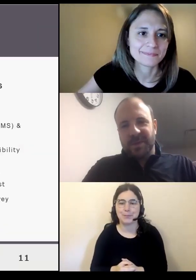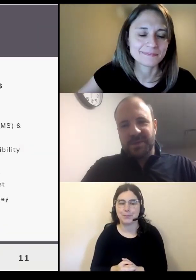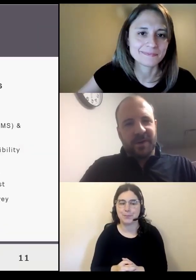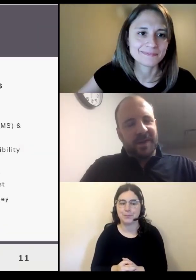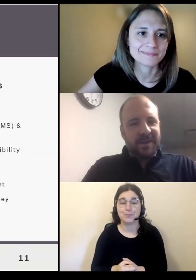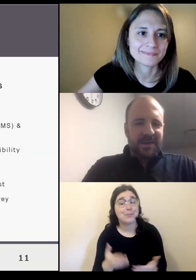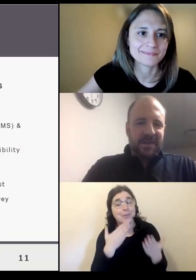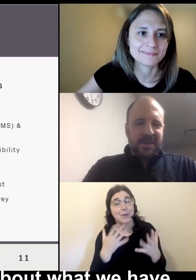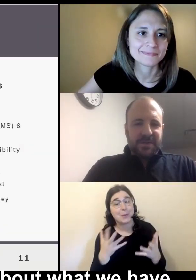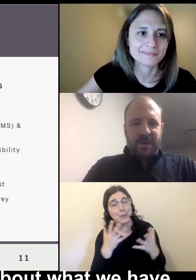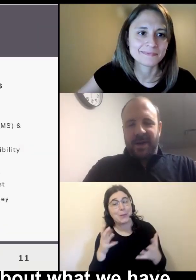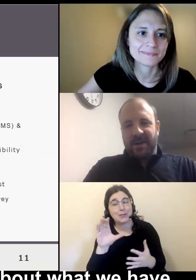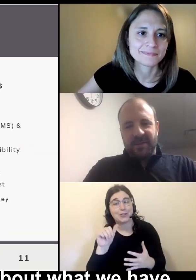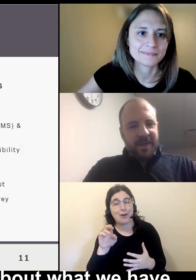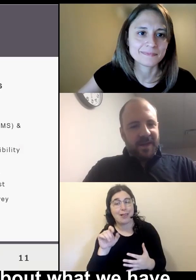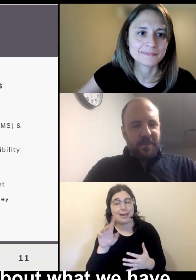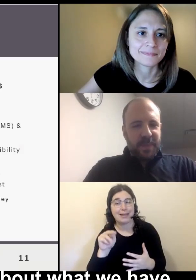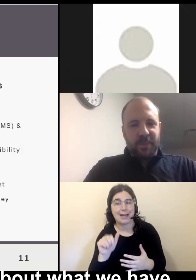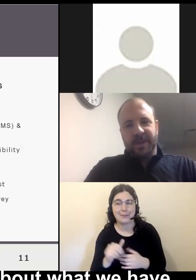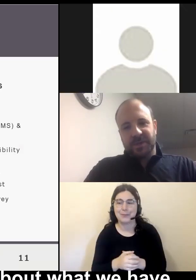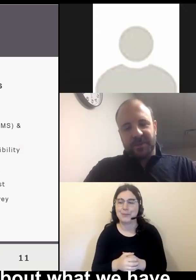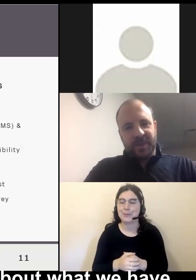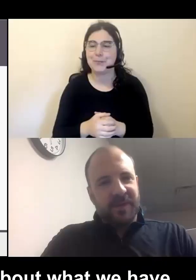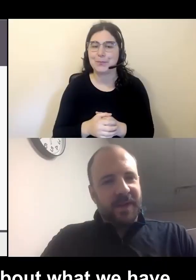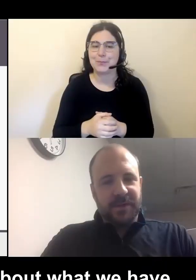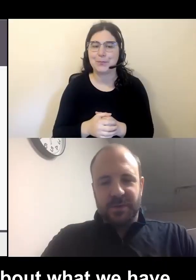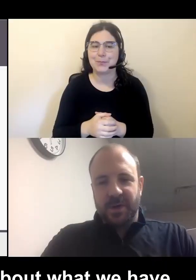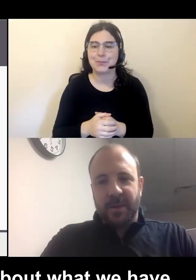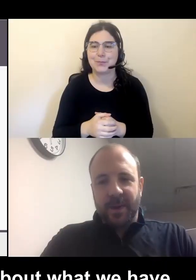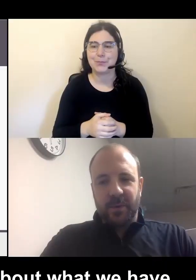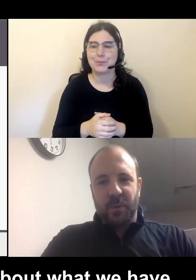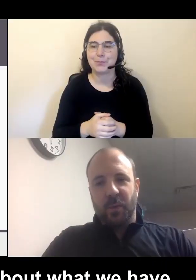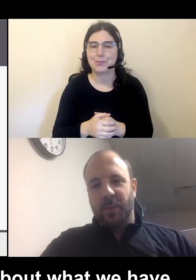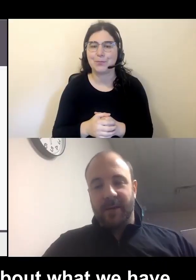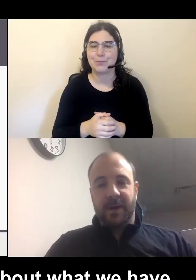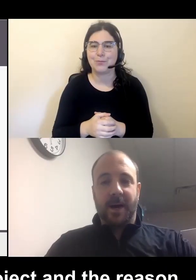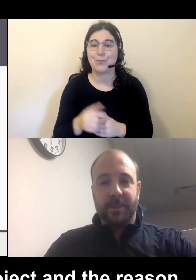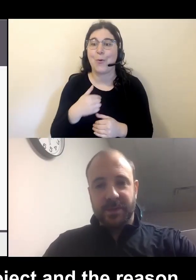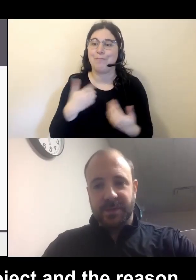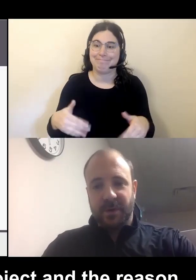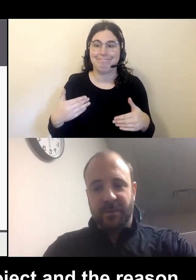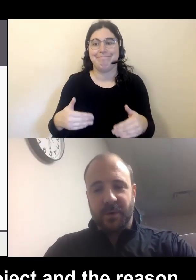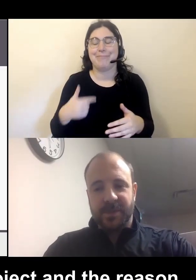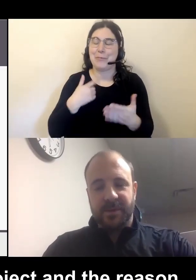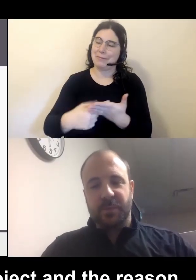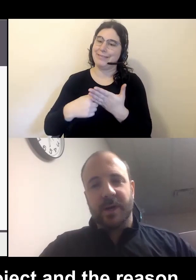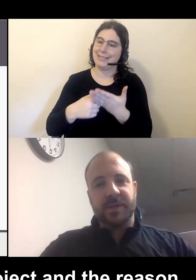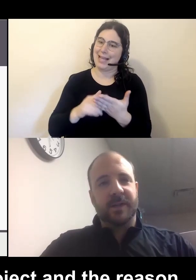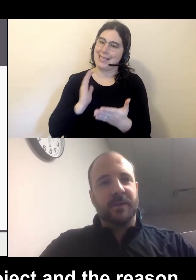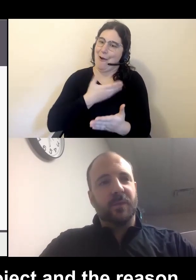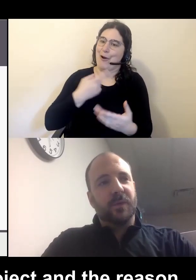Thank you very much, Carolina. So I have the pleasure of getting to talk about what we have accomplished over the course of